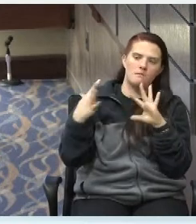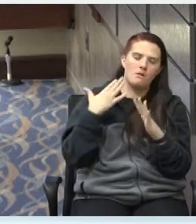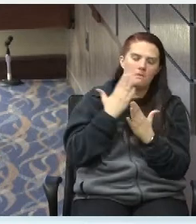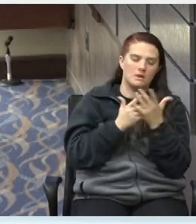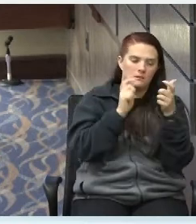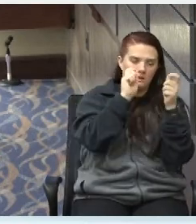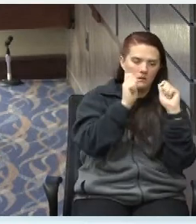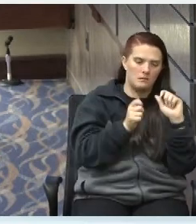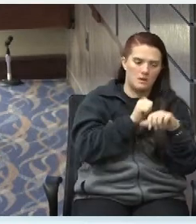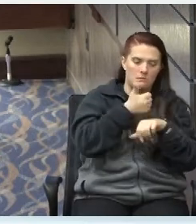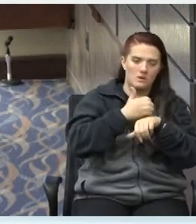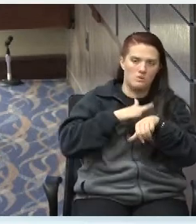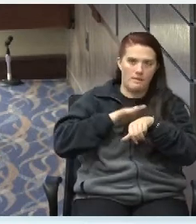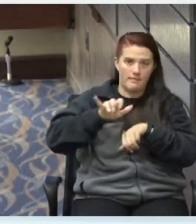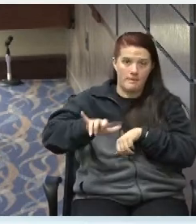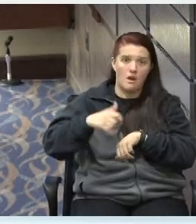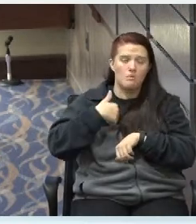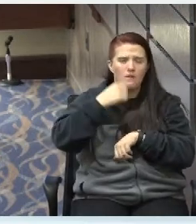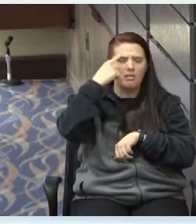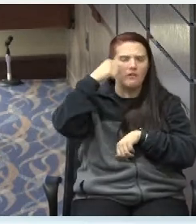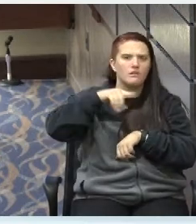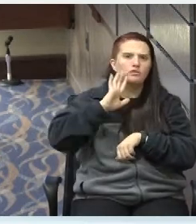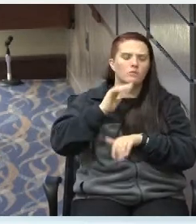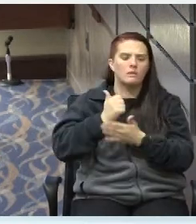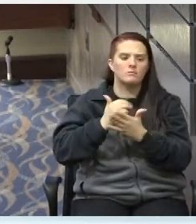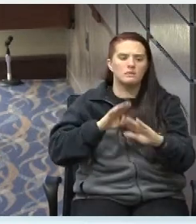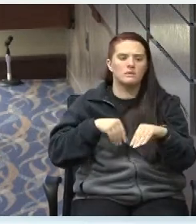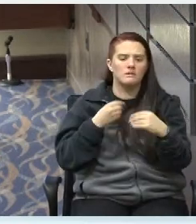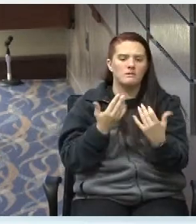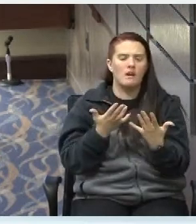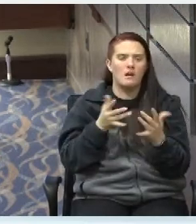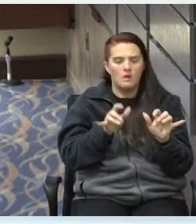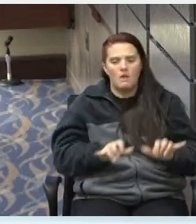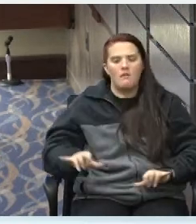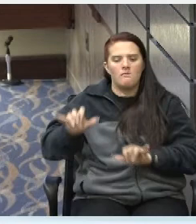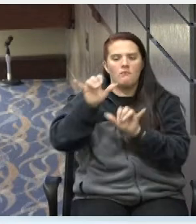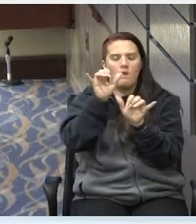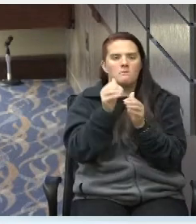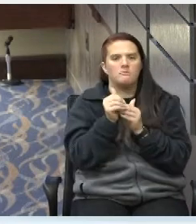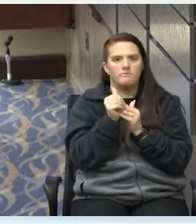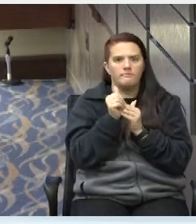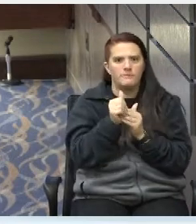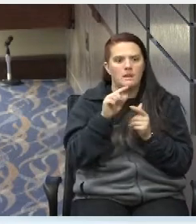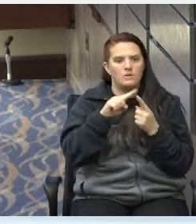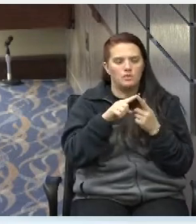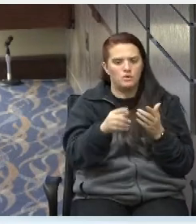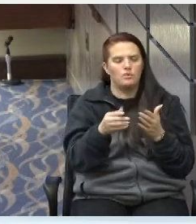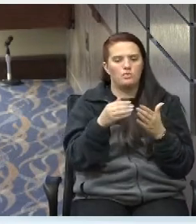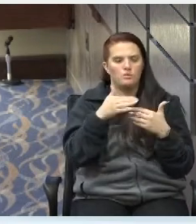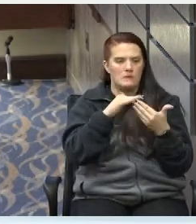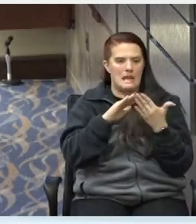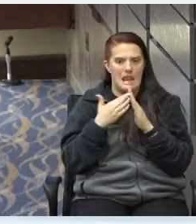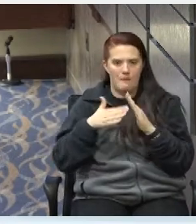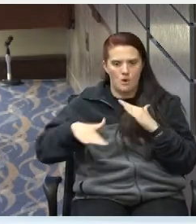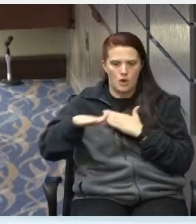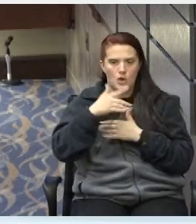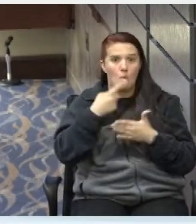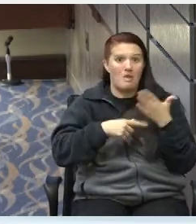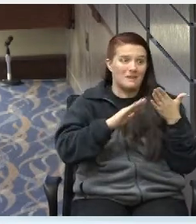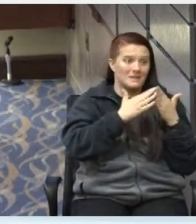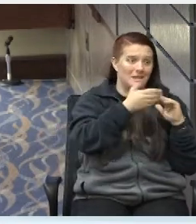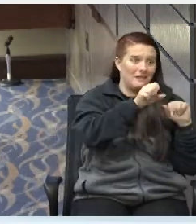on that. And then we think this is going to provide uniformity and guidance to neighborhoods on what the city can and cannot